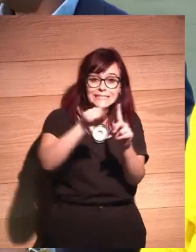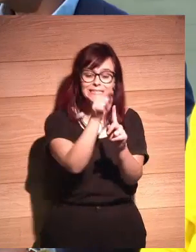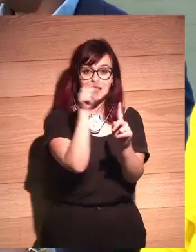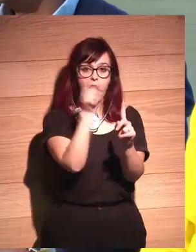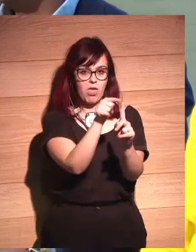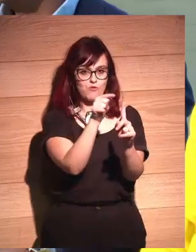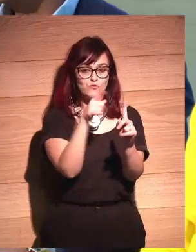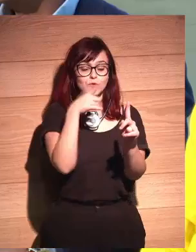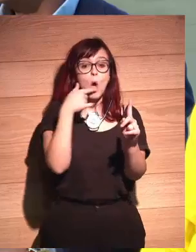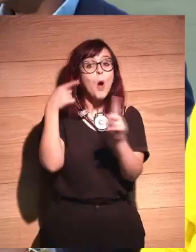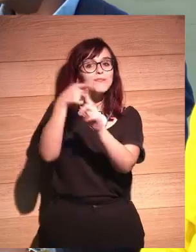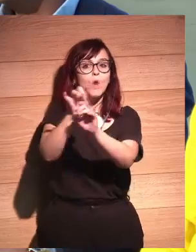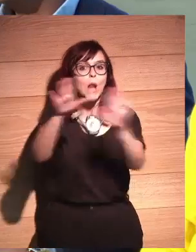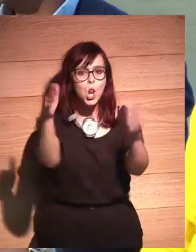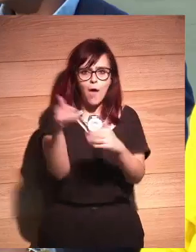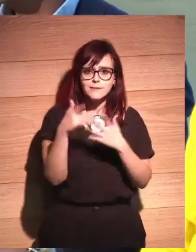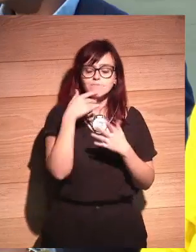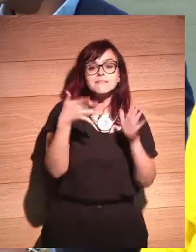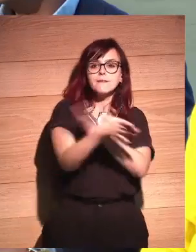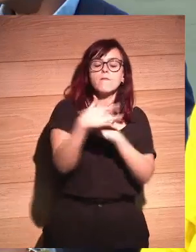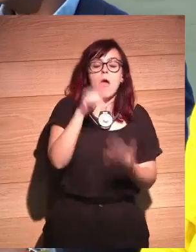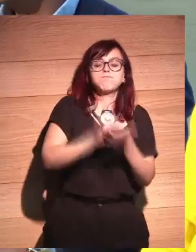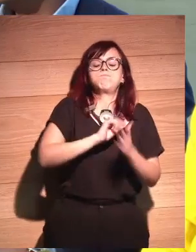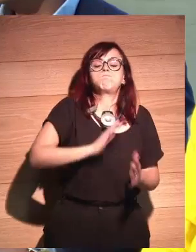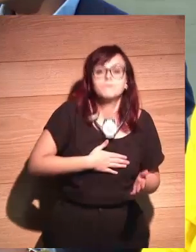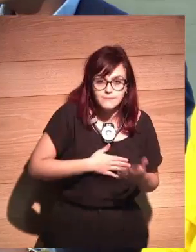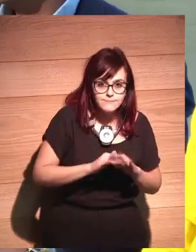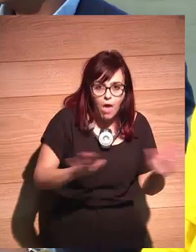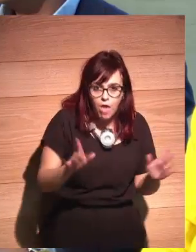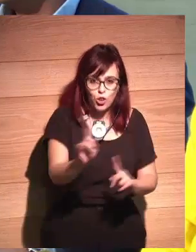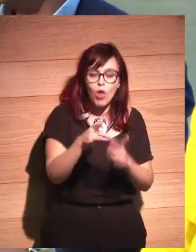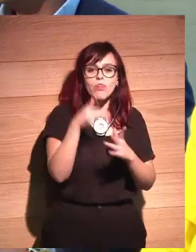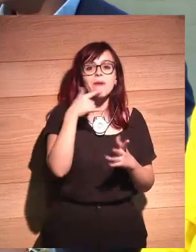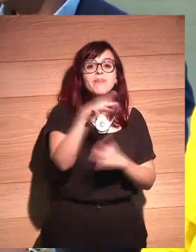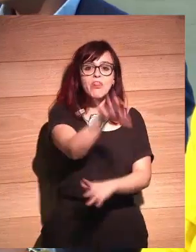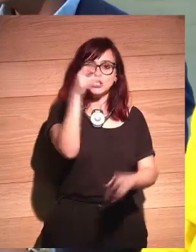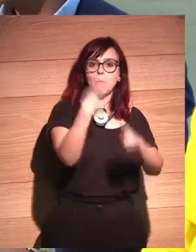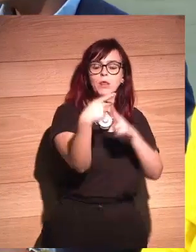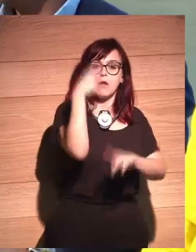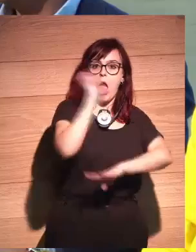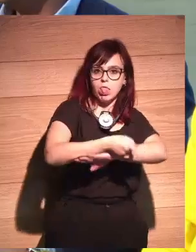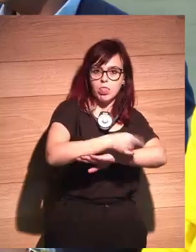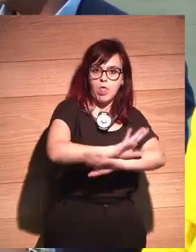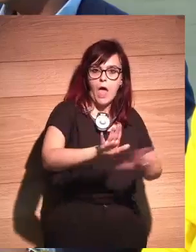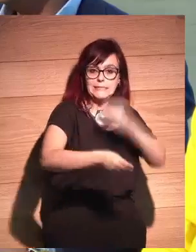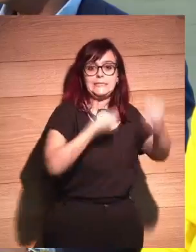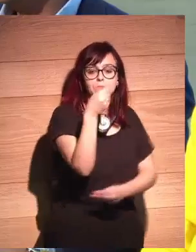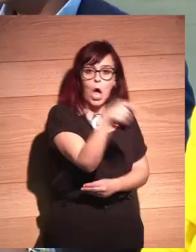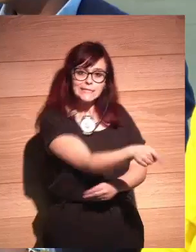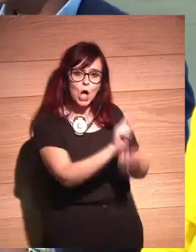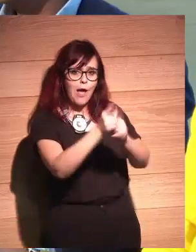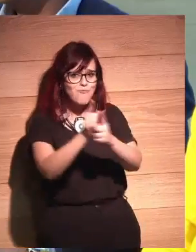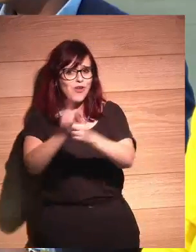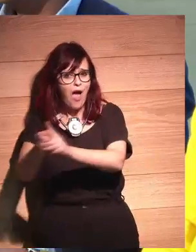travel. This is not just a question about having a political decision, do this or do that or change that within a few